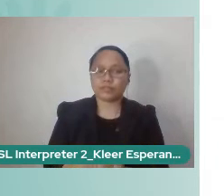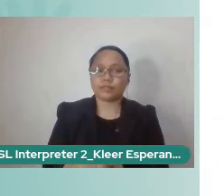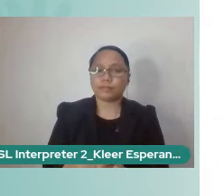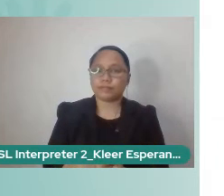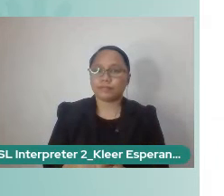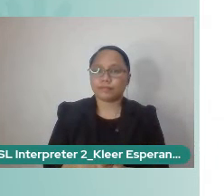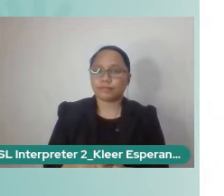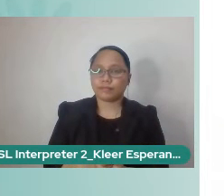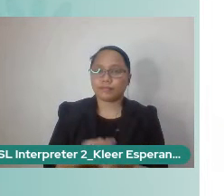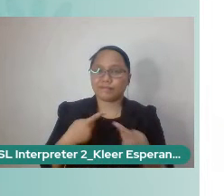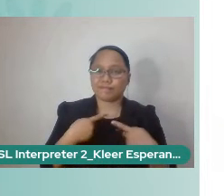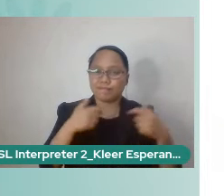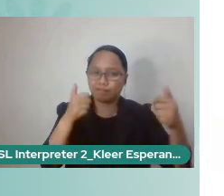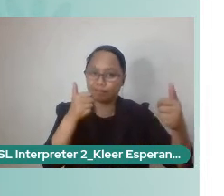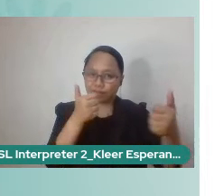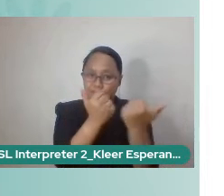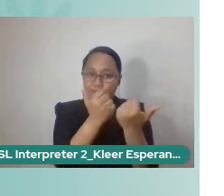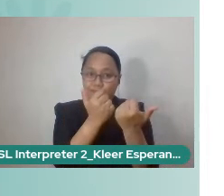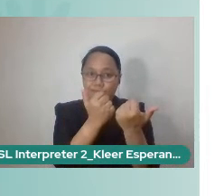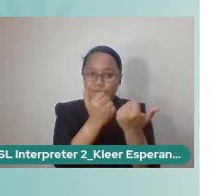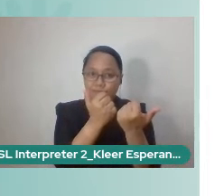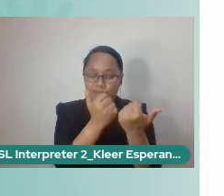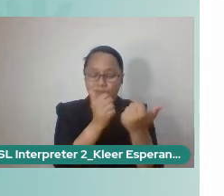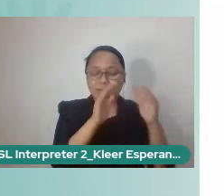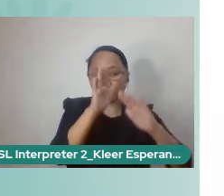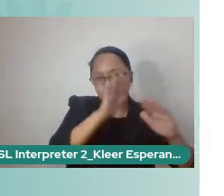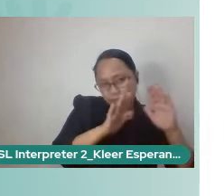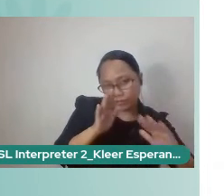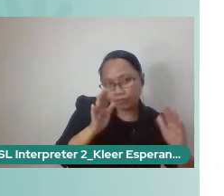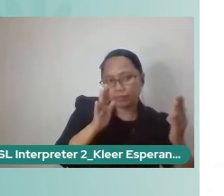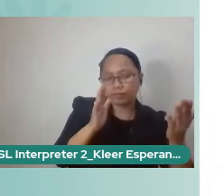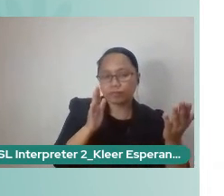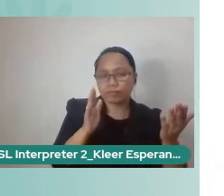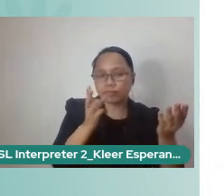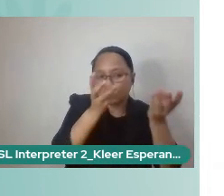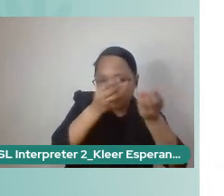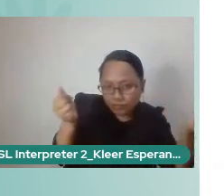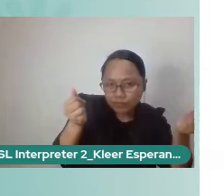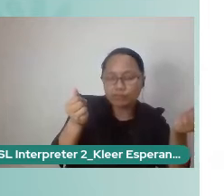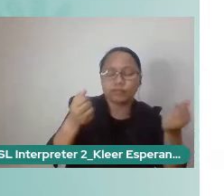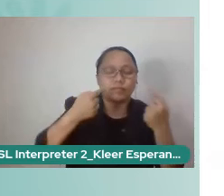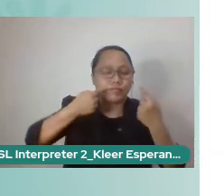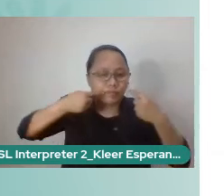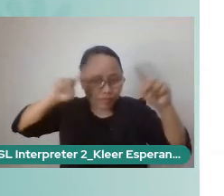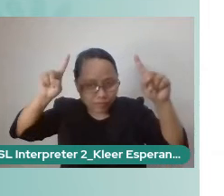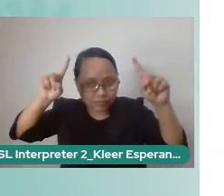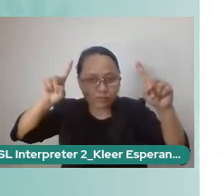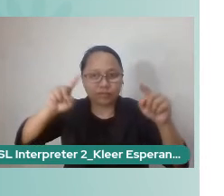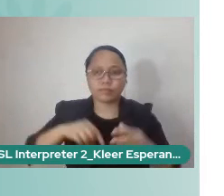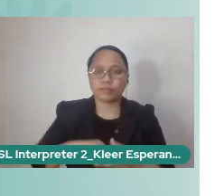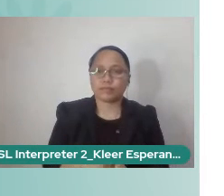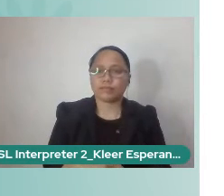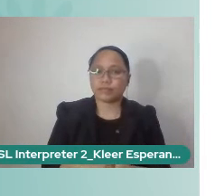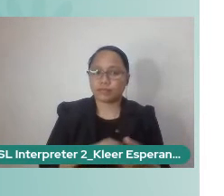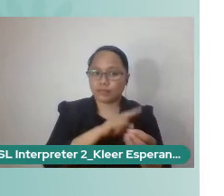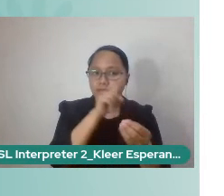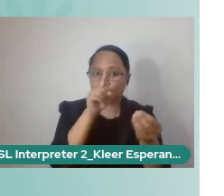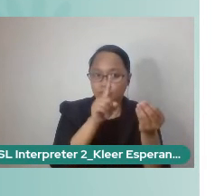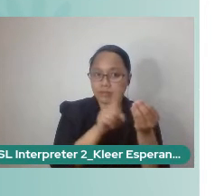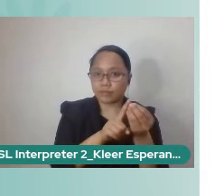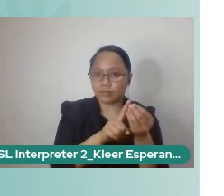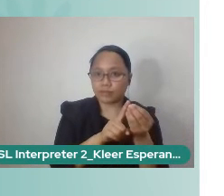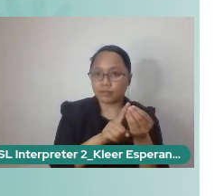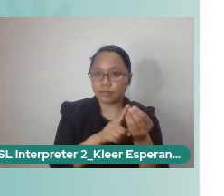So key challenges in this process are countries are prioritizing COVID response in the last few